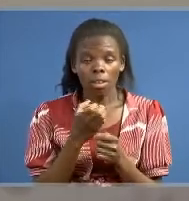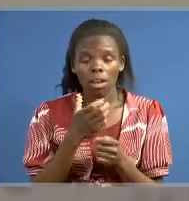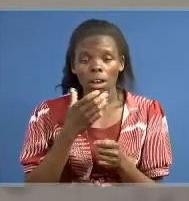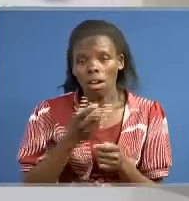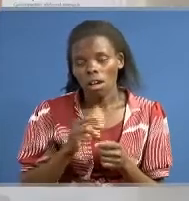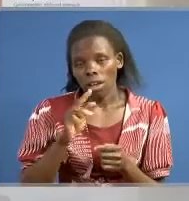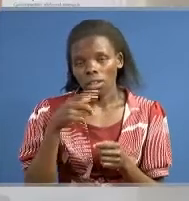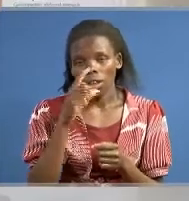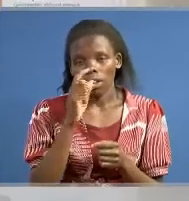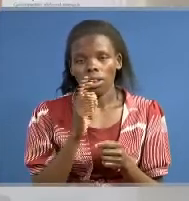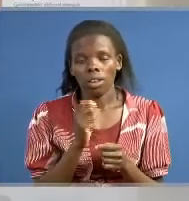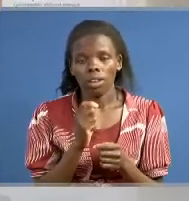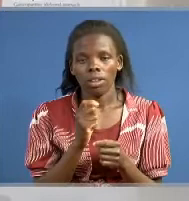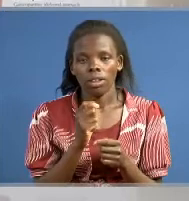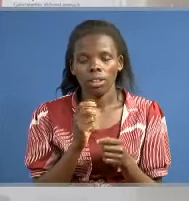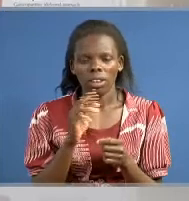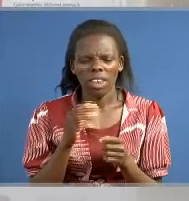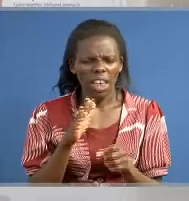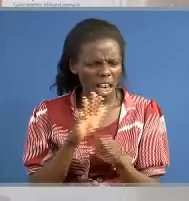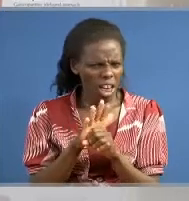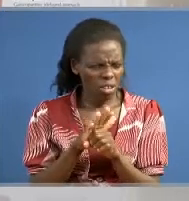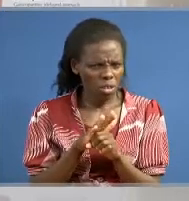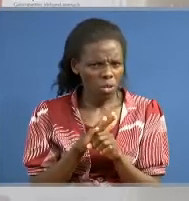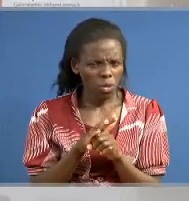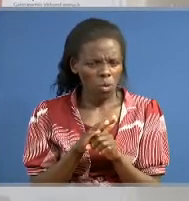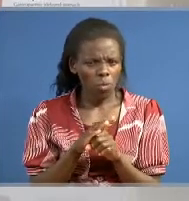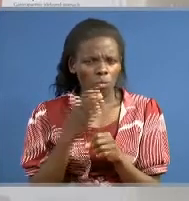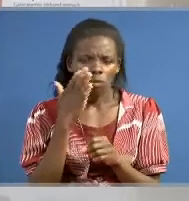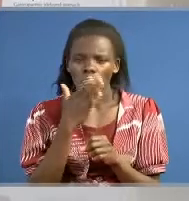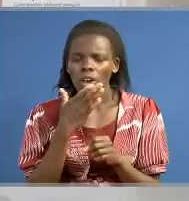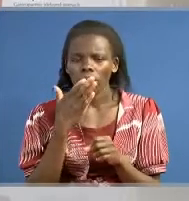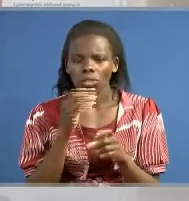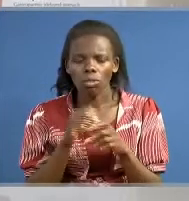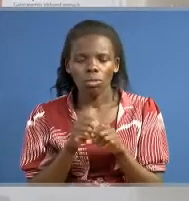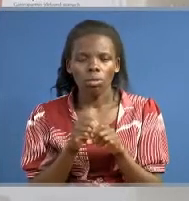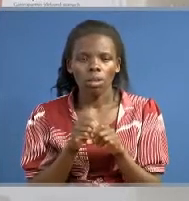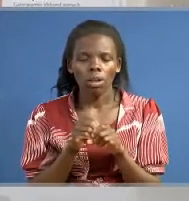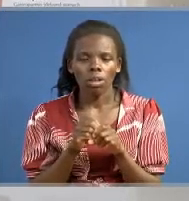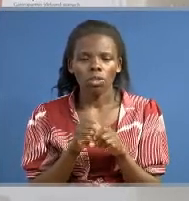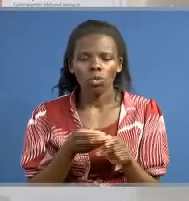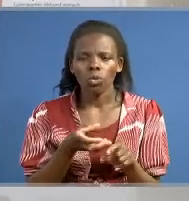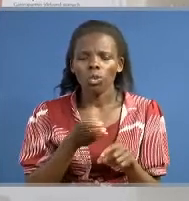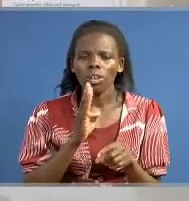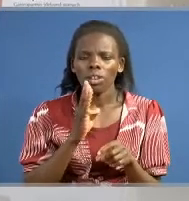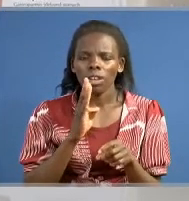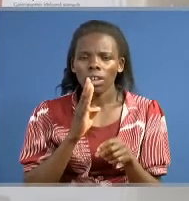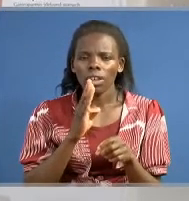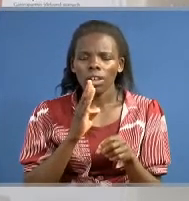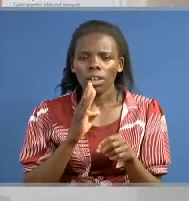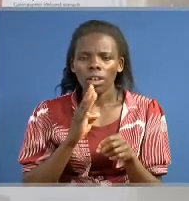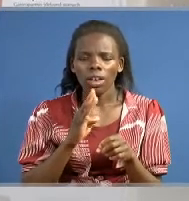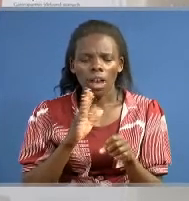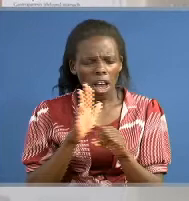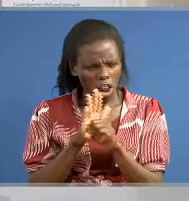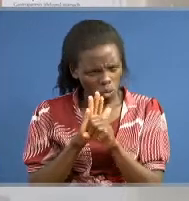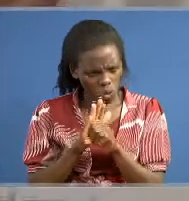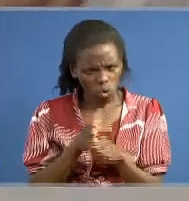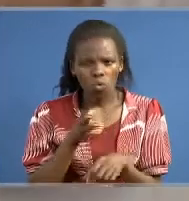diabetes. People having excessive thirsting, and therefore they have to drink excessive drinking of